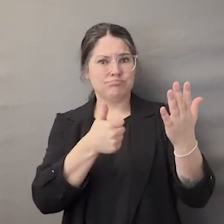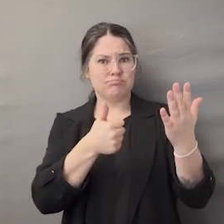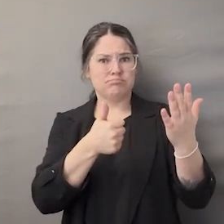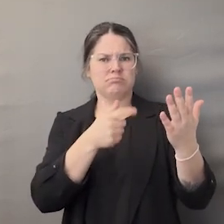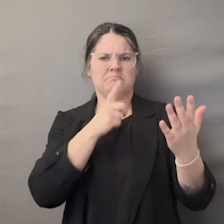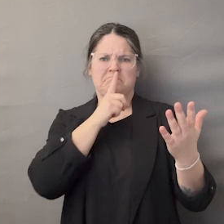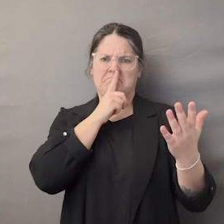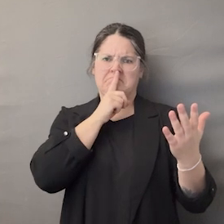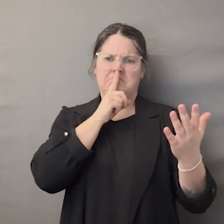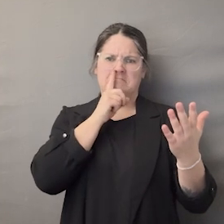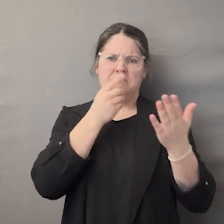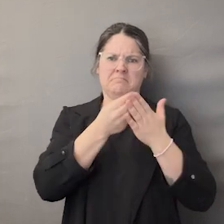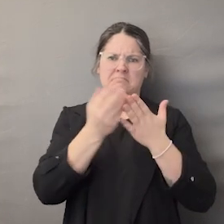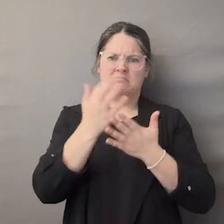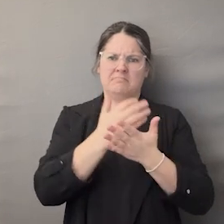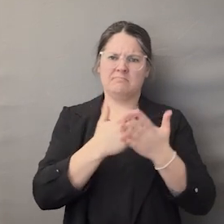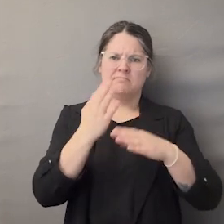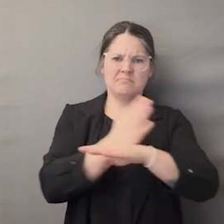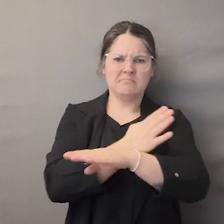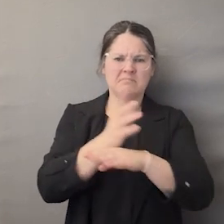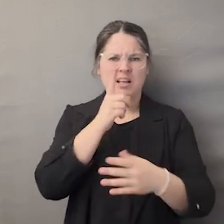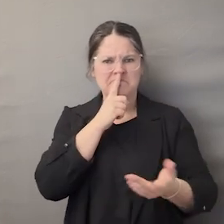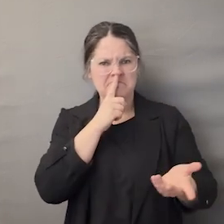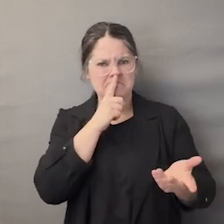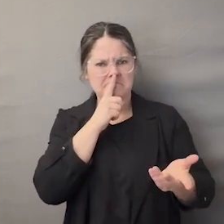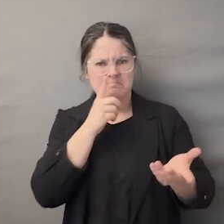salary listed or salary range.